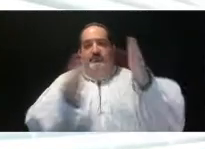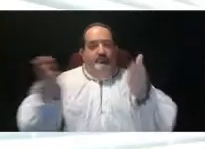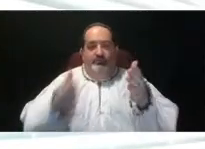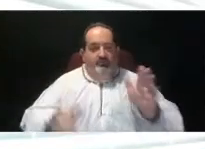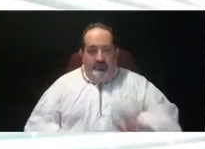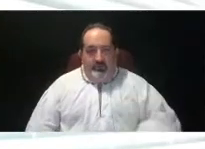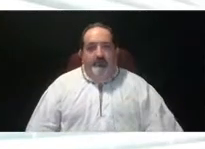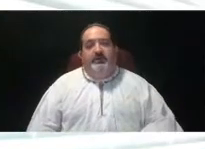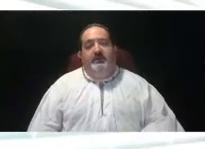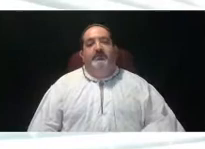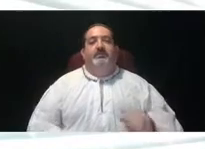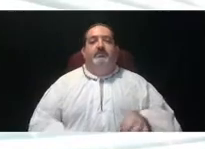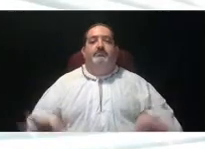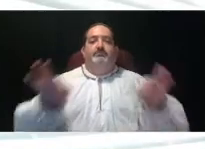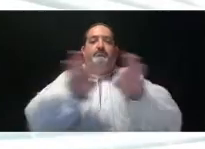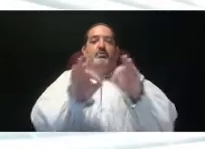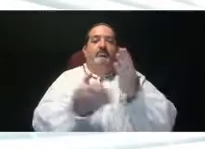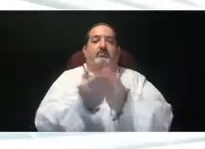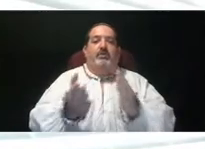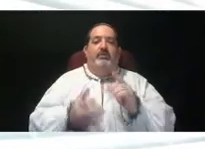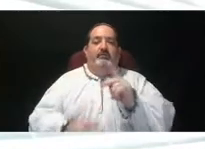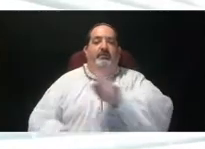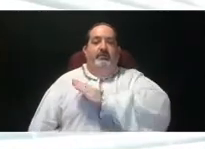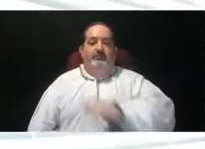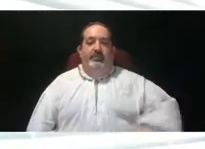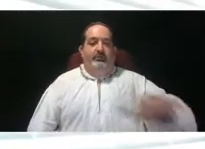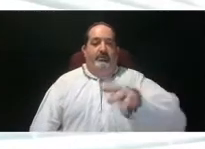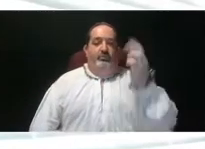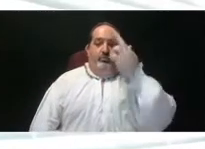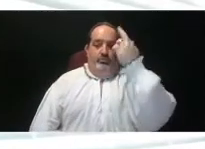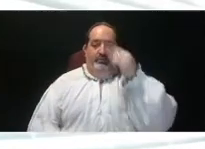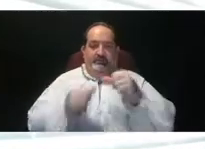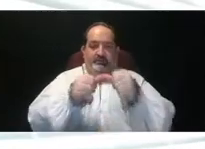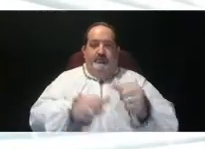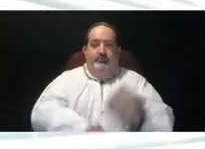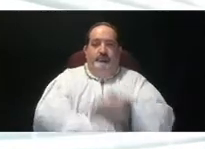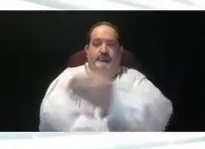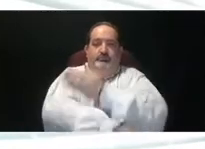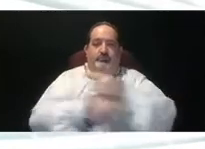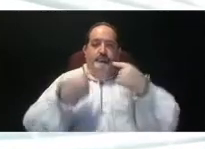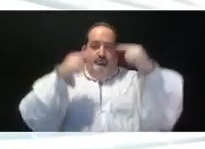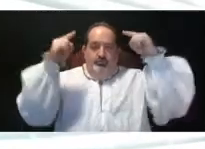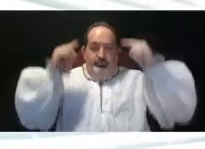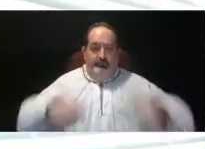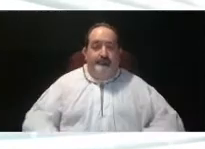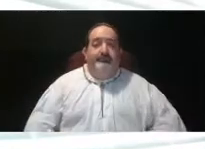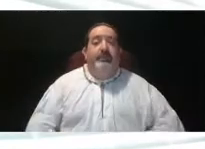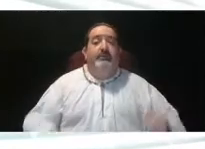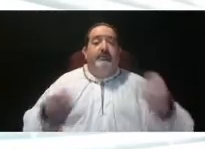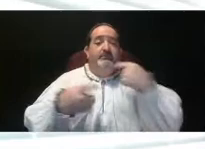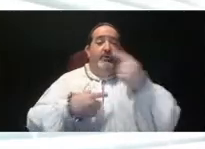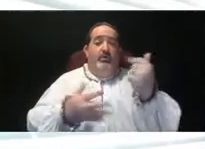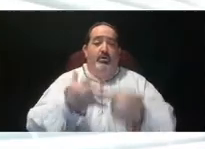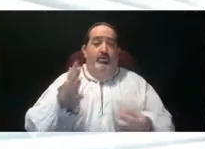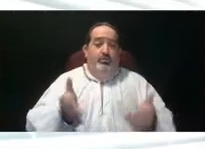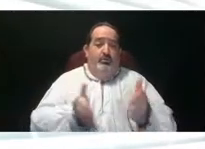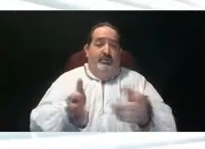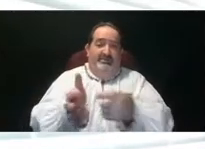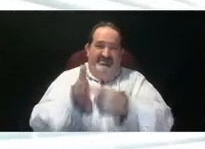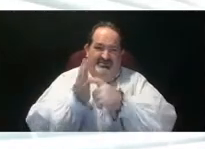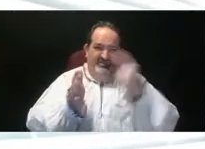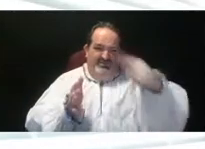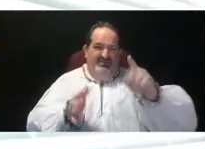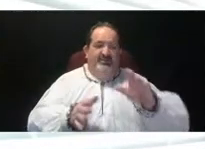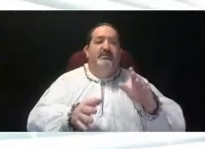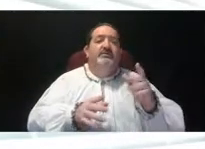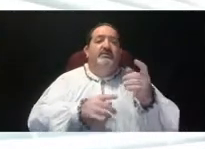been a cornerstone of our barony, and one reason it still continues to be prosperous. To tell you all the ways he is deserving of this award